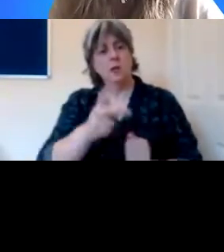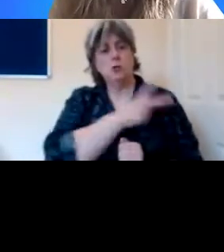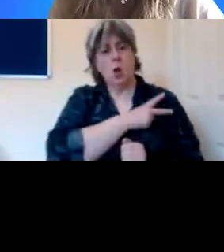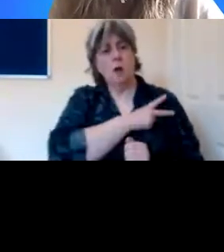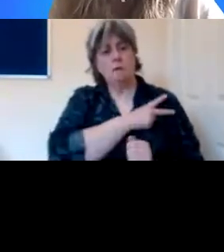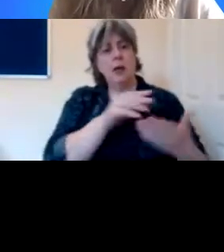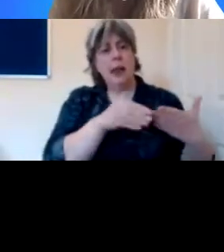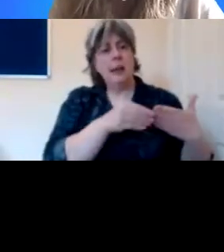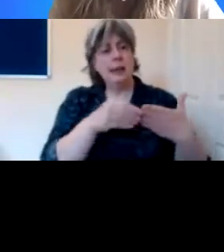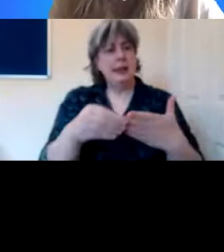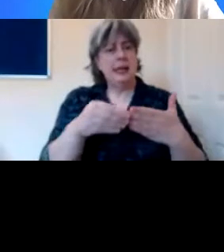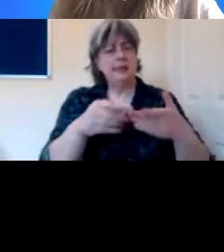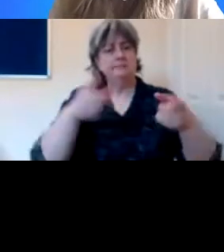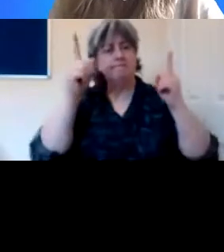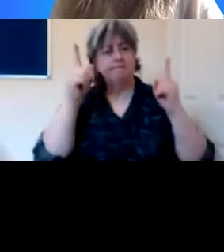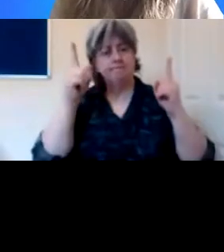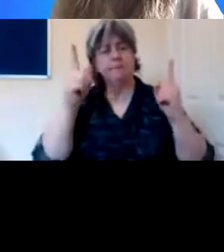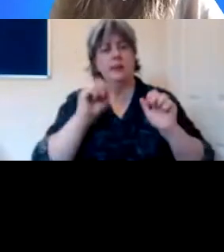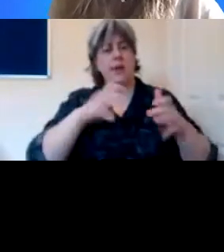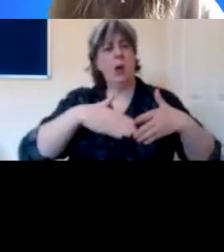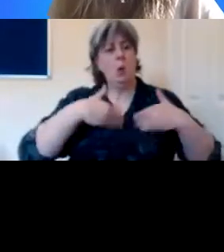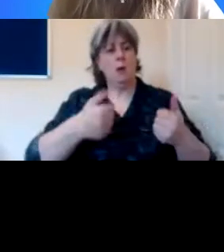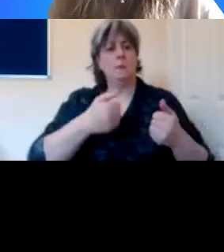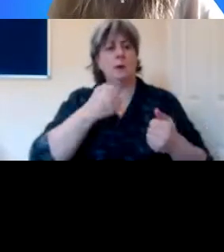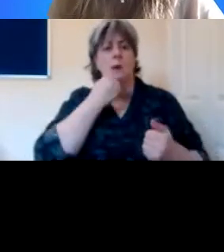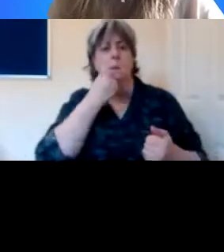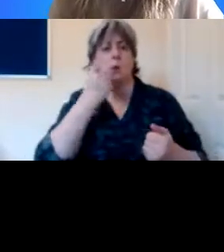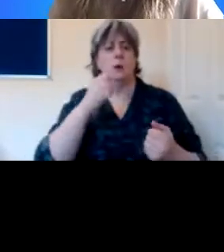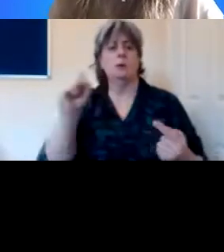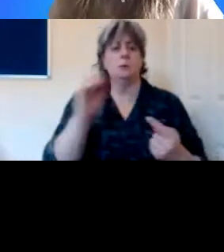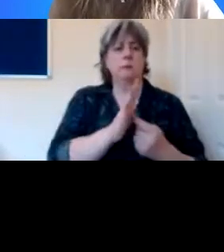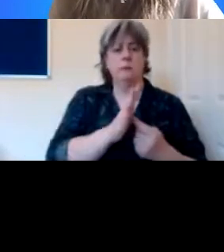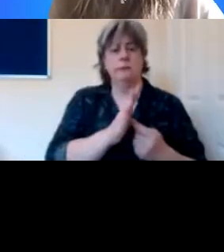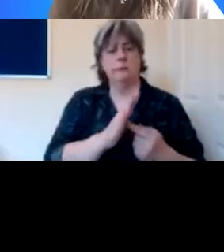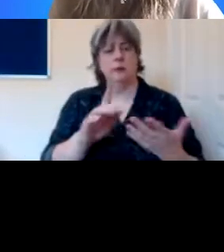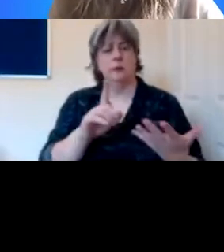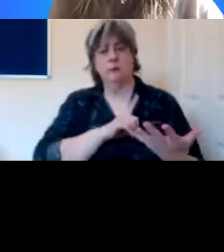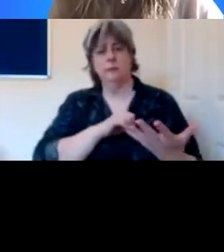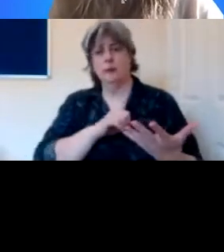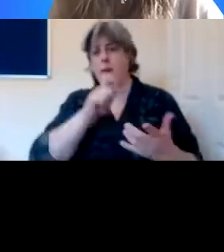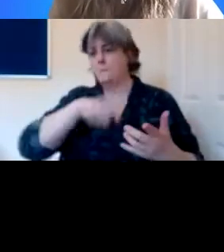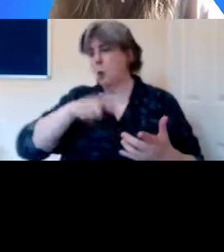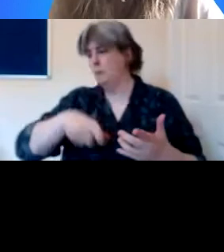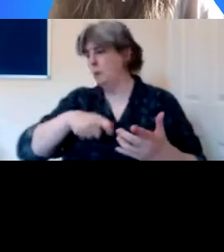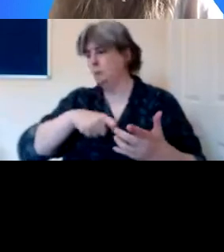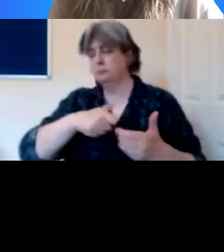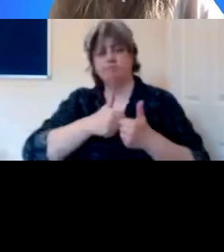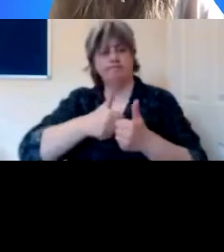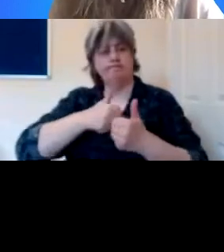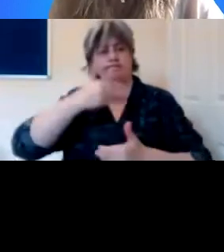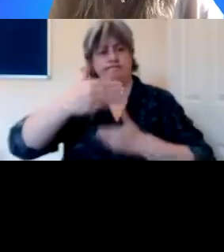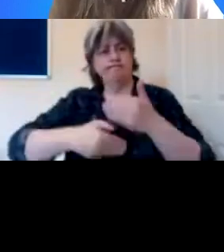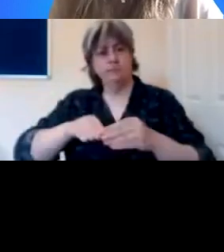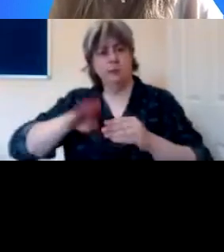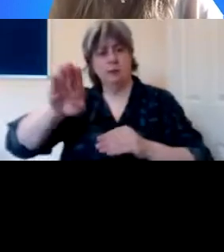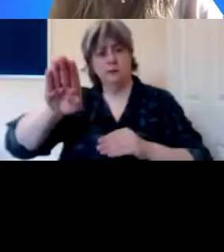time. We consider that we are not able to support the recovery of our pupils and young people if the well-being of